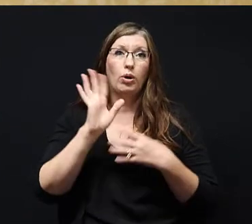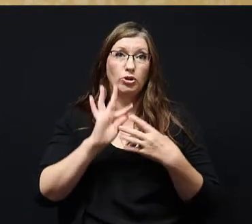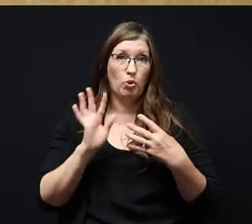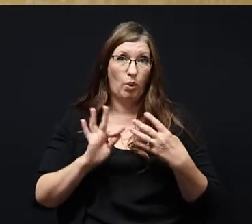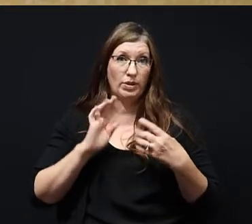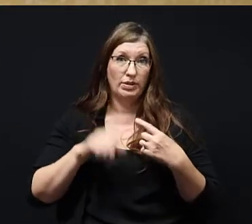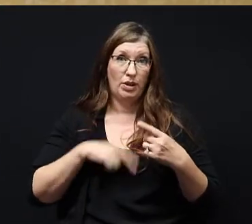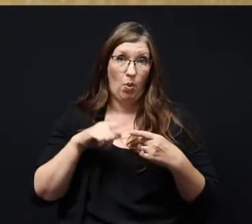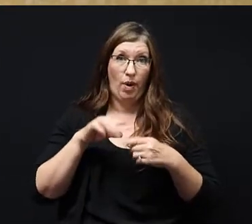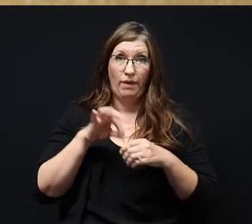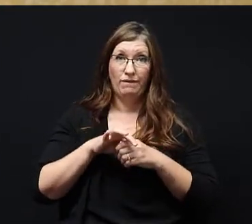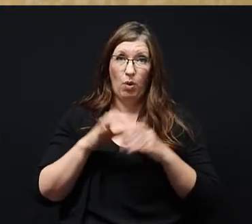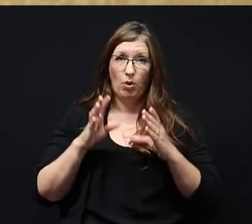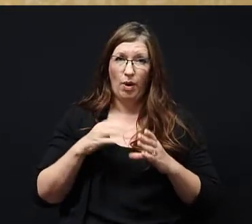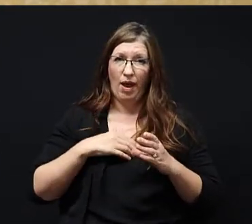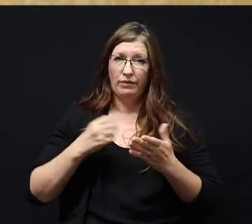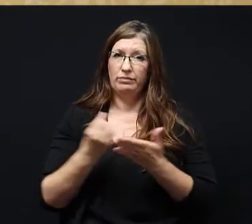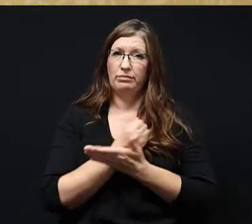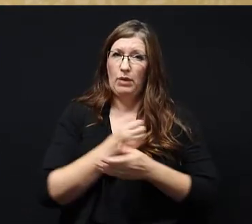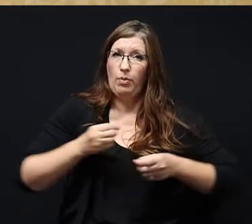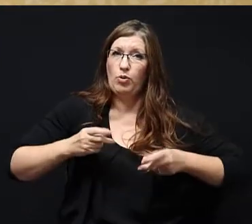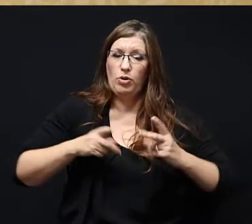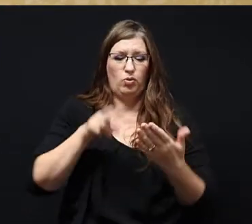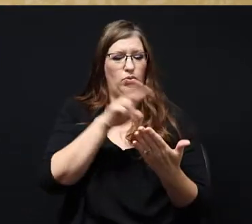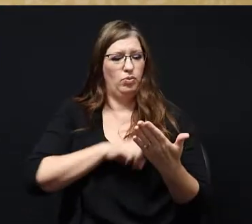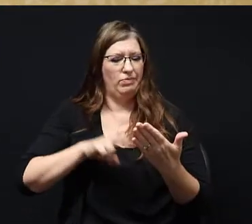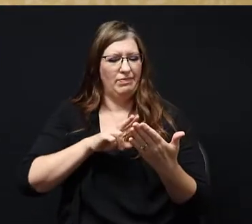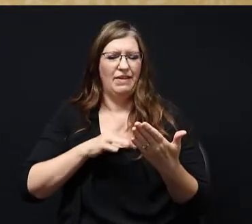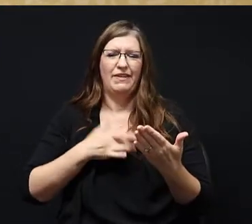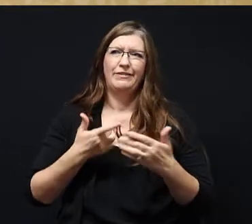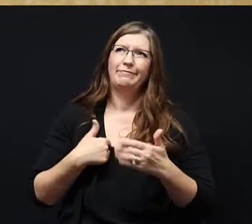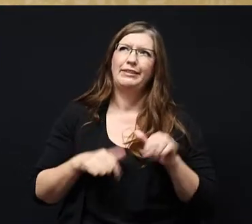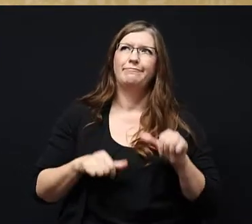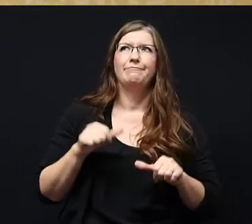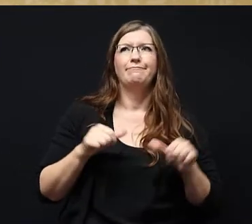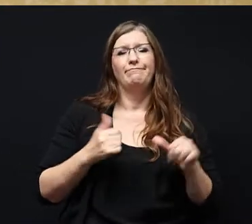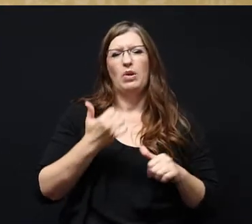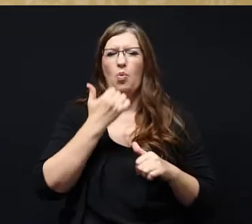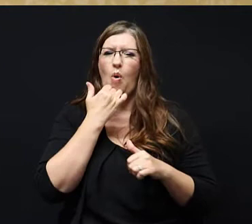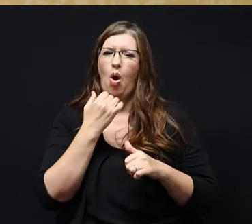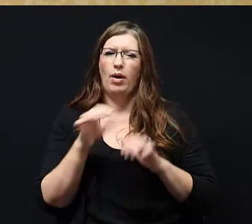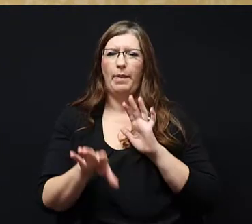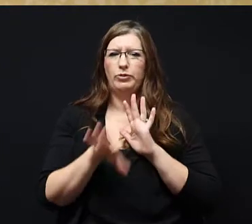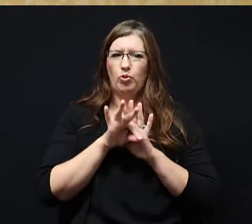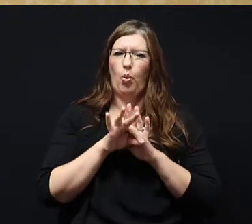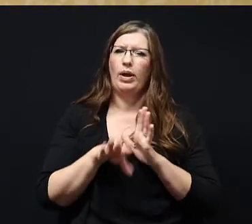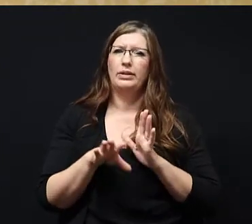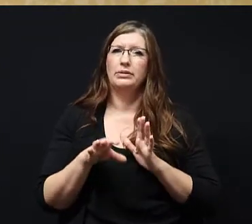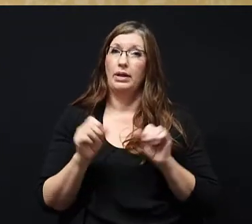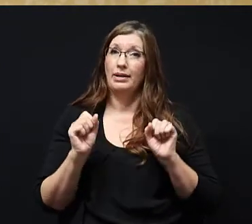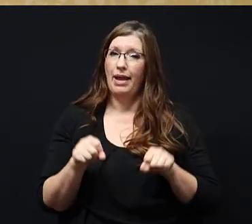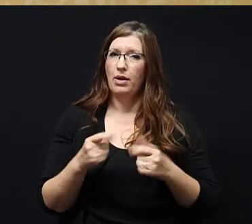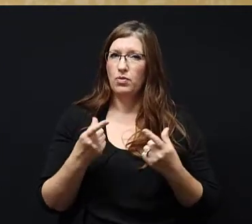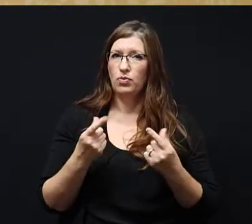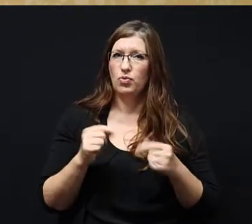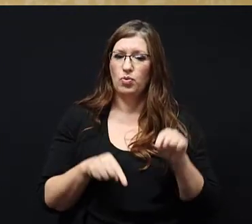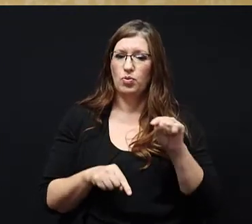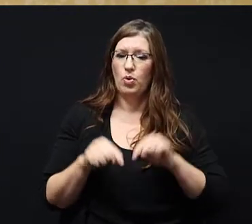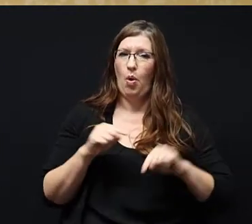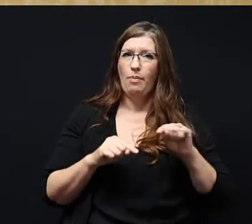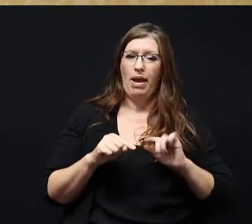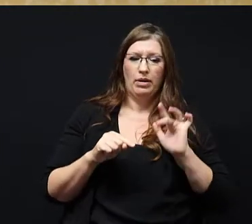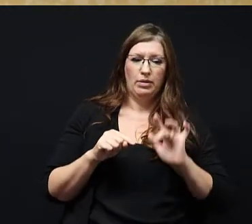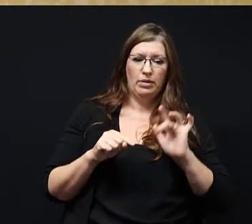choice there. Once a voter has had an opportunity to review their ballot, if they feel like they've made a selection that's incorrect, then what they'll be able to